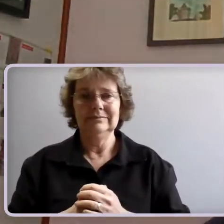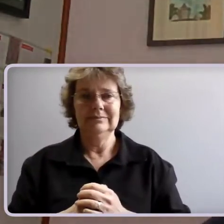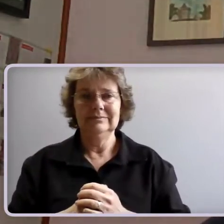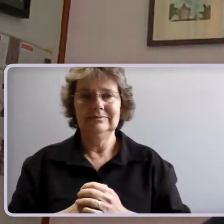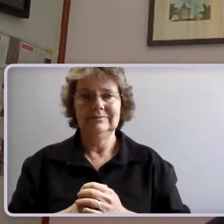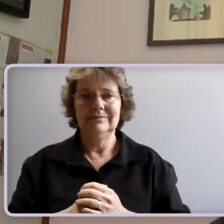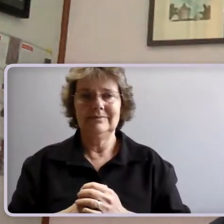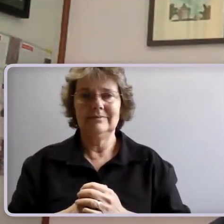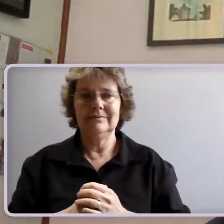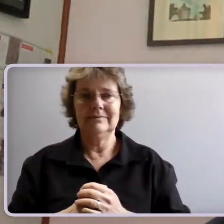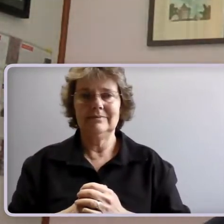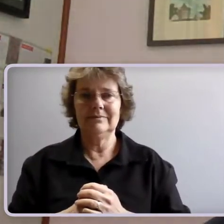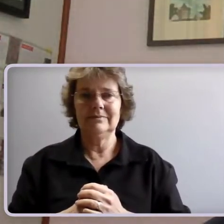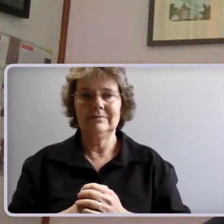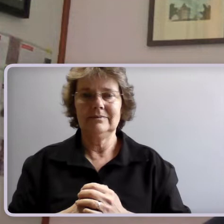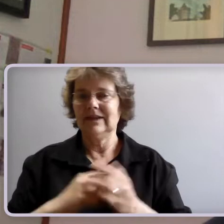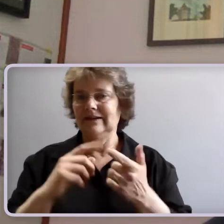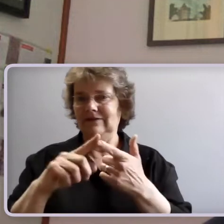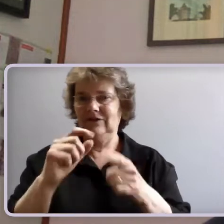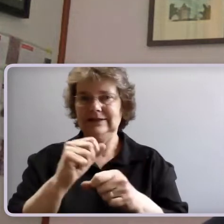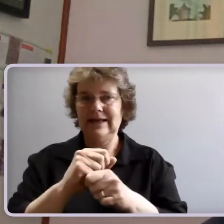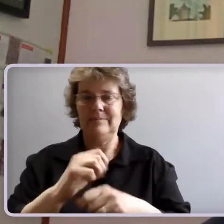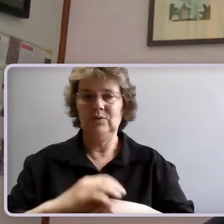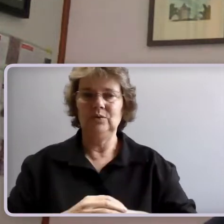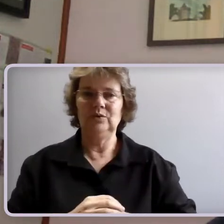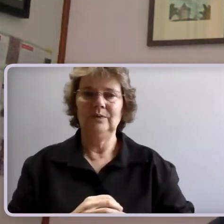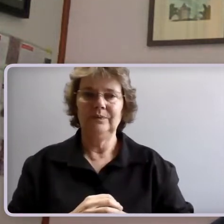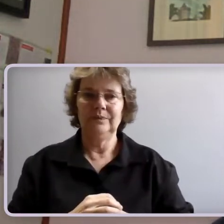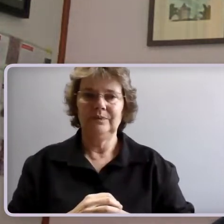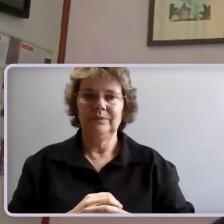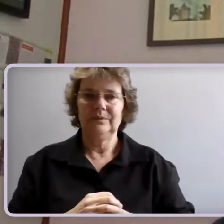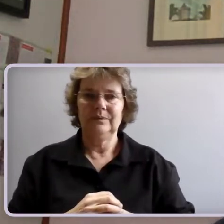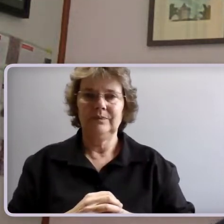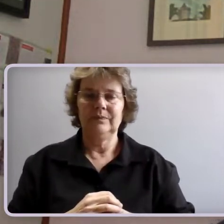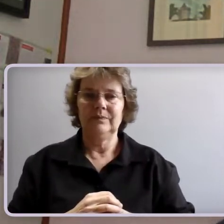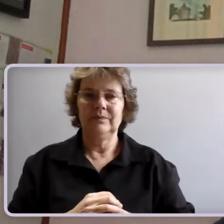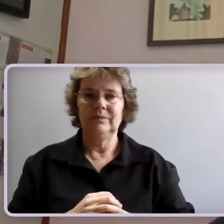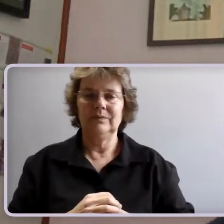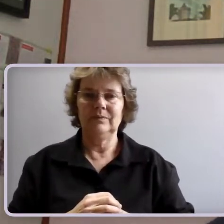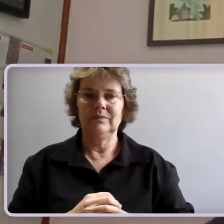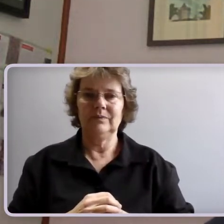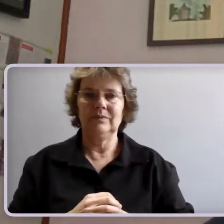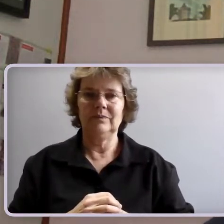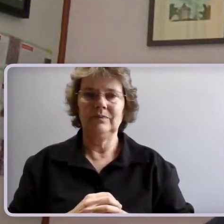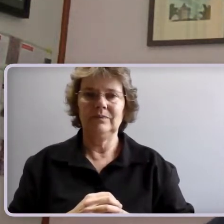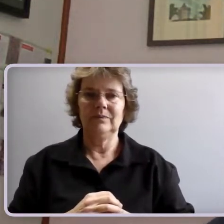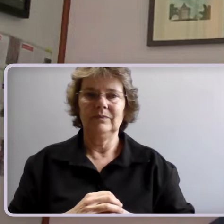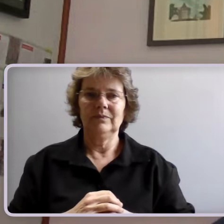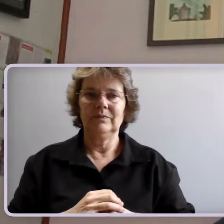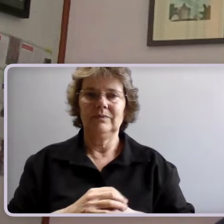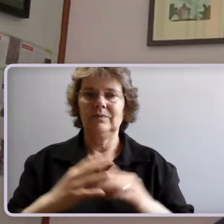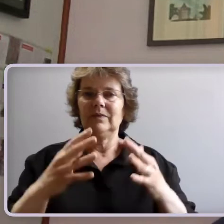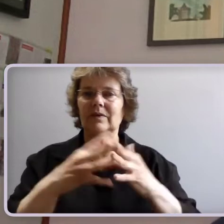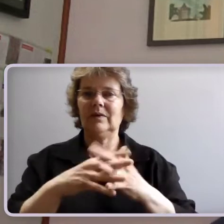As an example, is the boosting up of welfare allowances